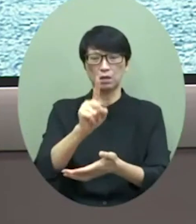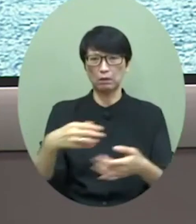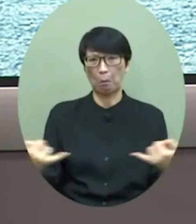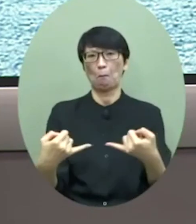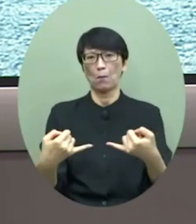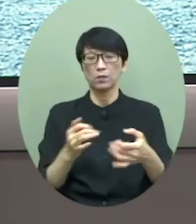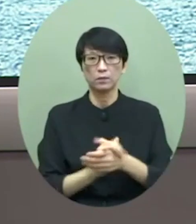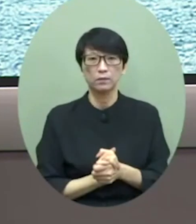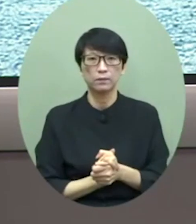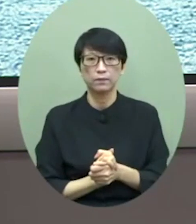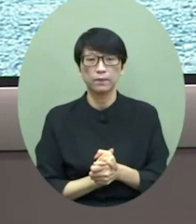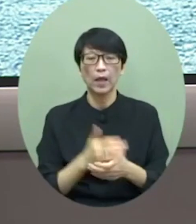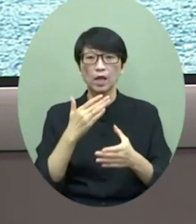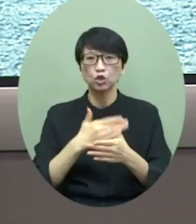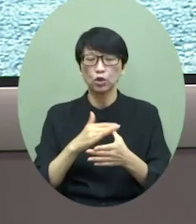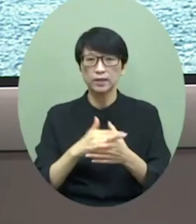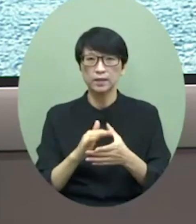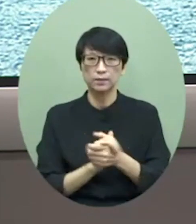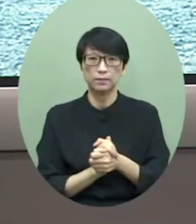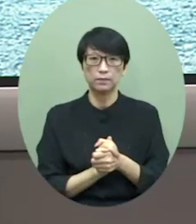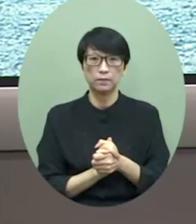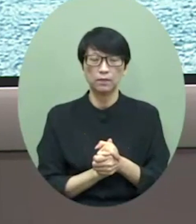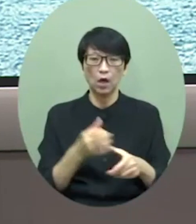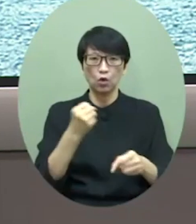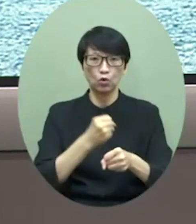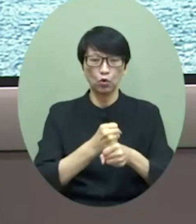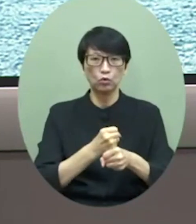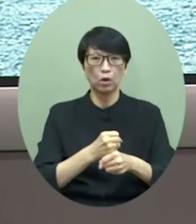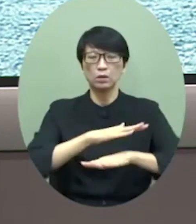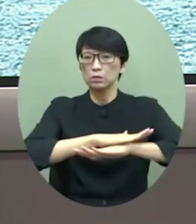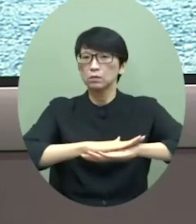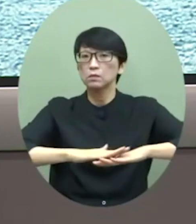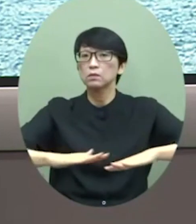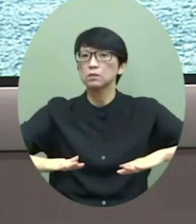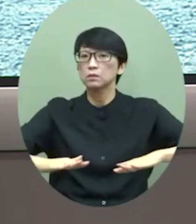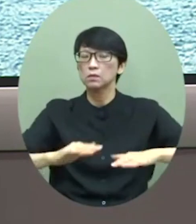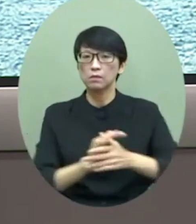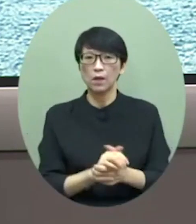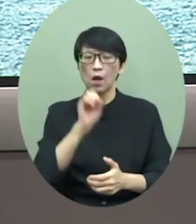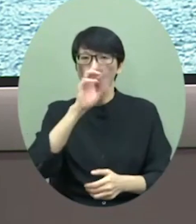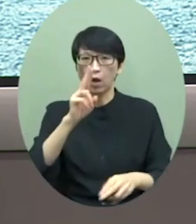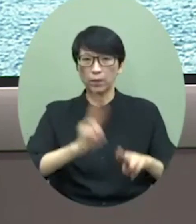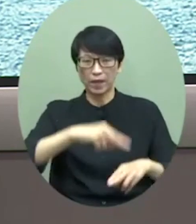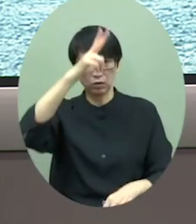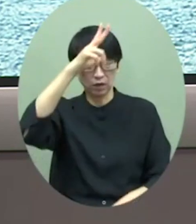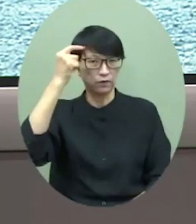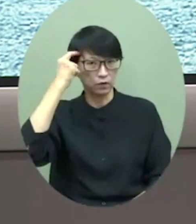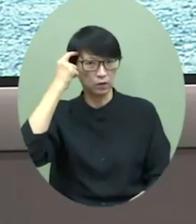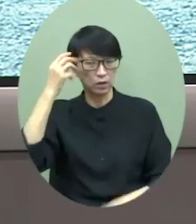conflict with Article 69 of the Basic Law, which provides that the term shall be 4 years only and not 1 additional